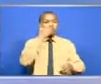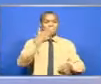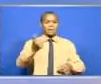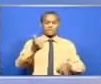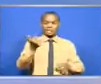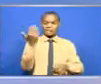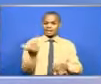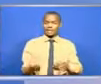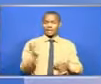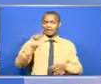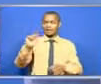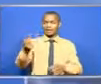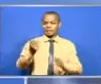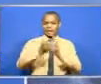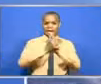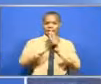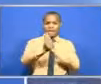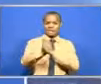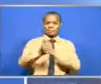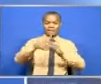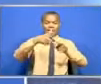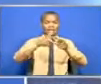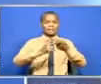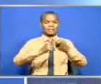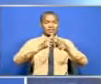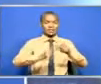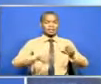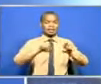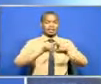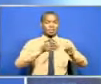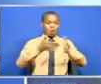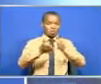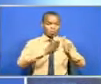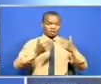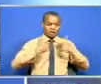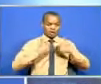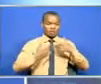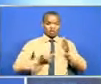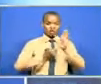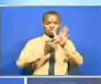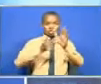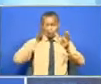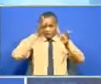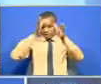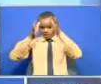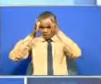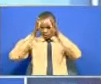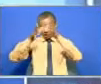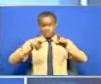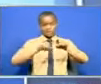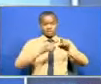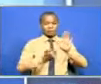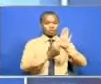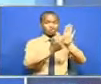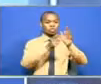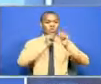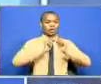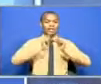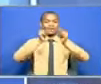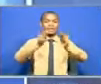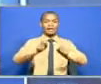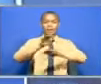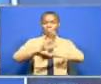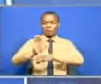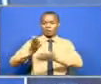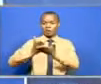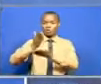The initiative gives young people from across Kenya an opportunity to demonstrate innovation and showcase their scientific talents through a national